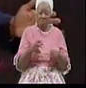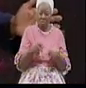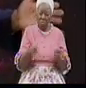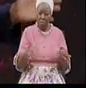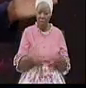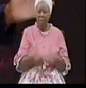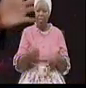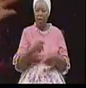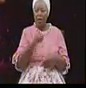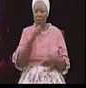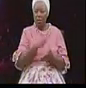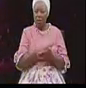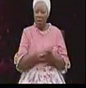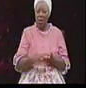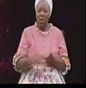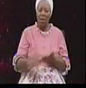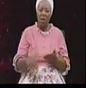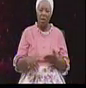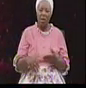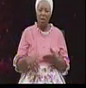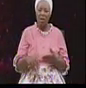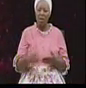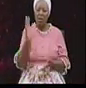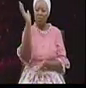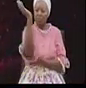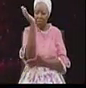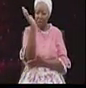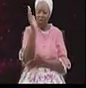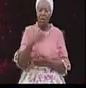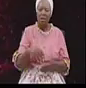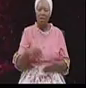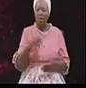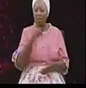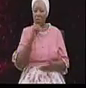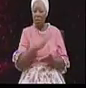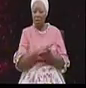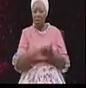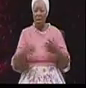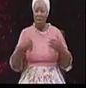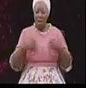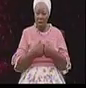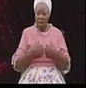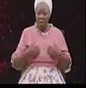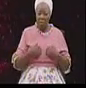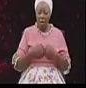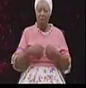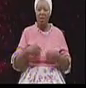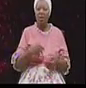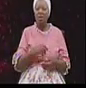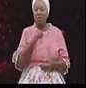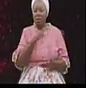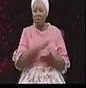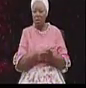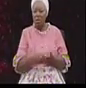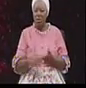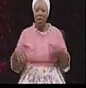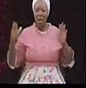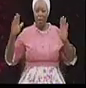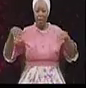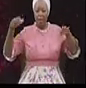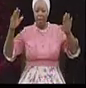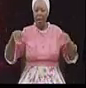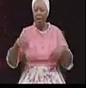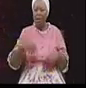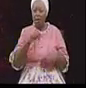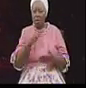unclean plant, unclean animal, unclean bird, unclean reptile,